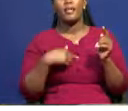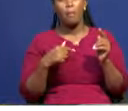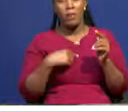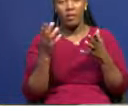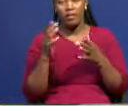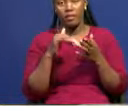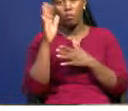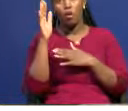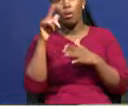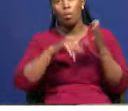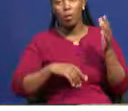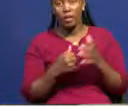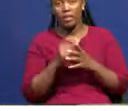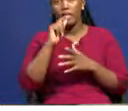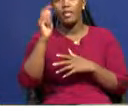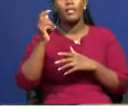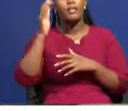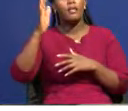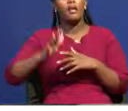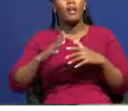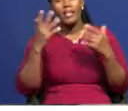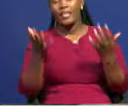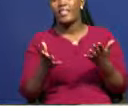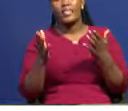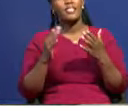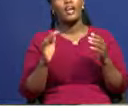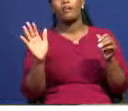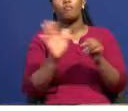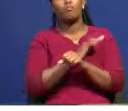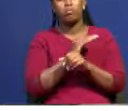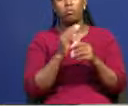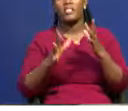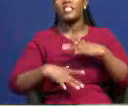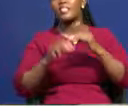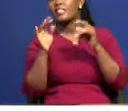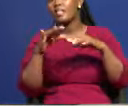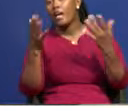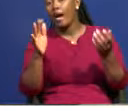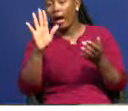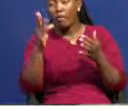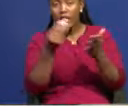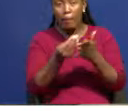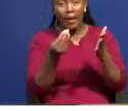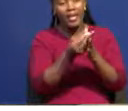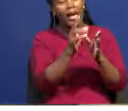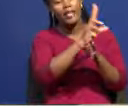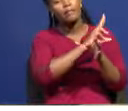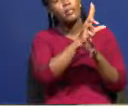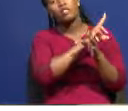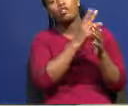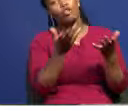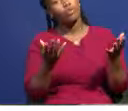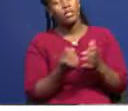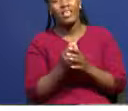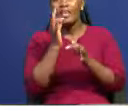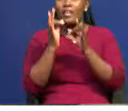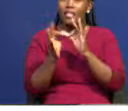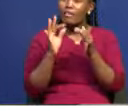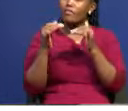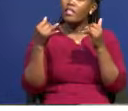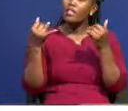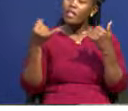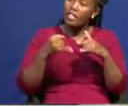now Kenyans are so much interested on how their monies are being spent. So whether they implement those things,